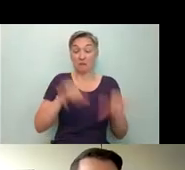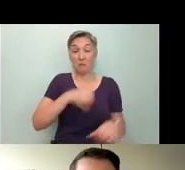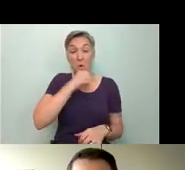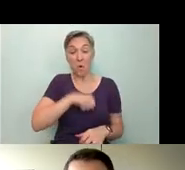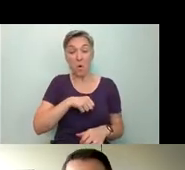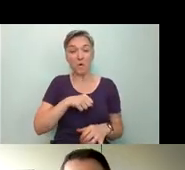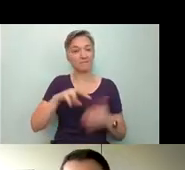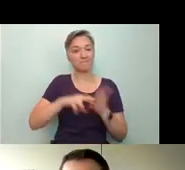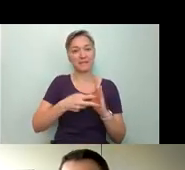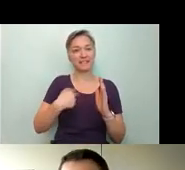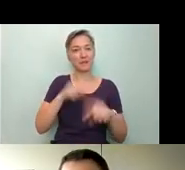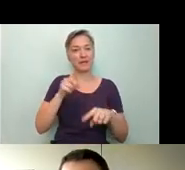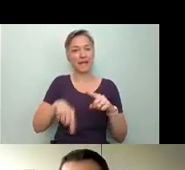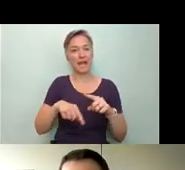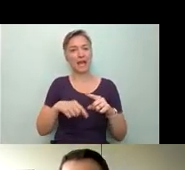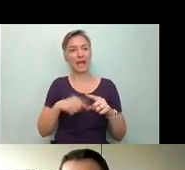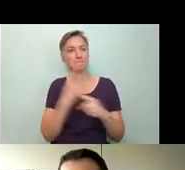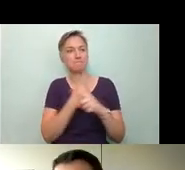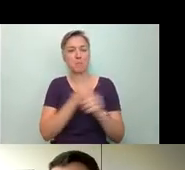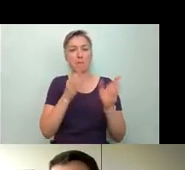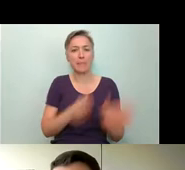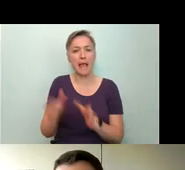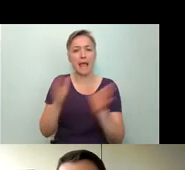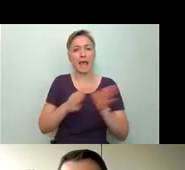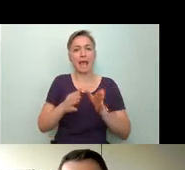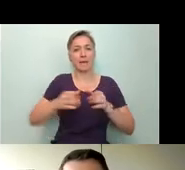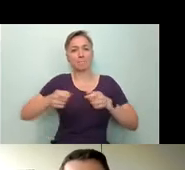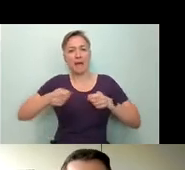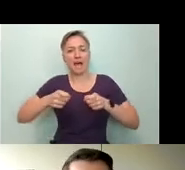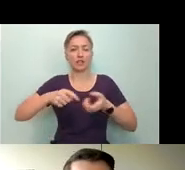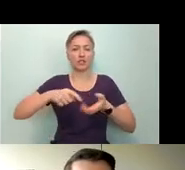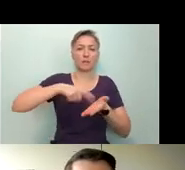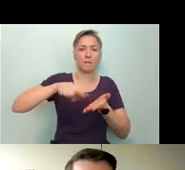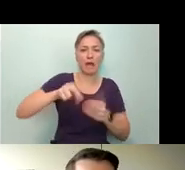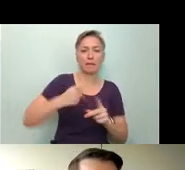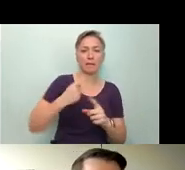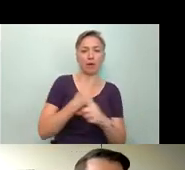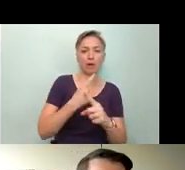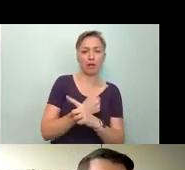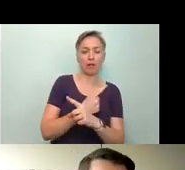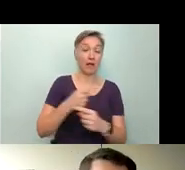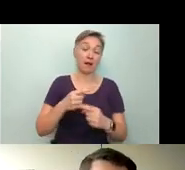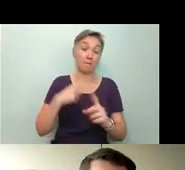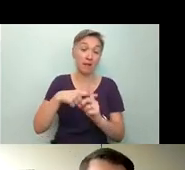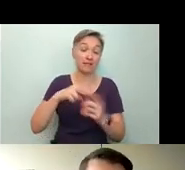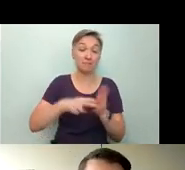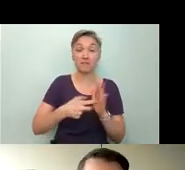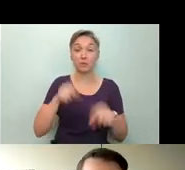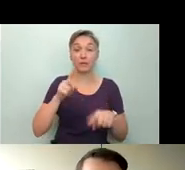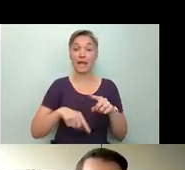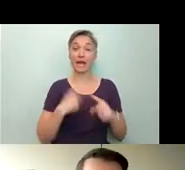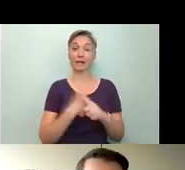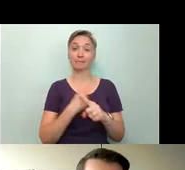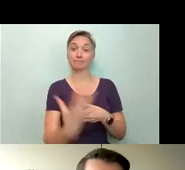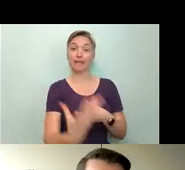our ability to plan and manage and compensate and really ultimately develop and engage our staff. And there are three sort of